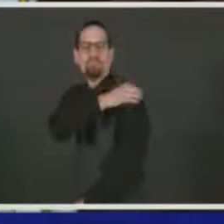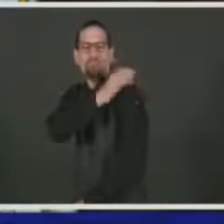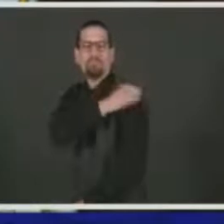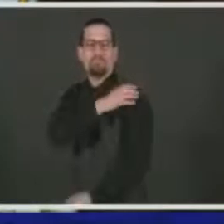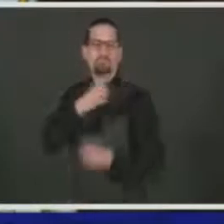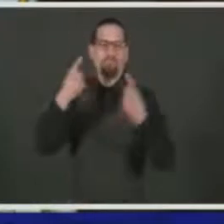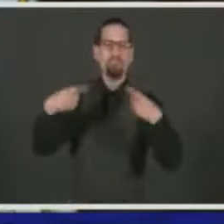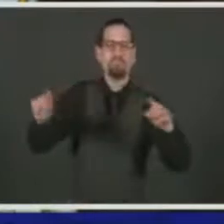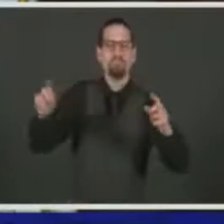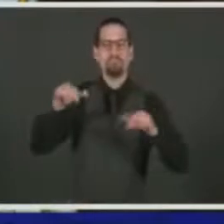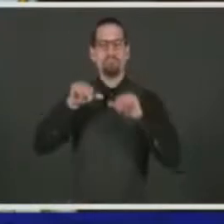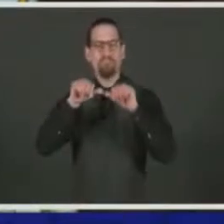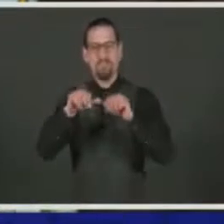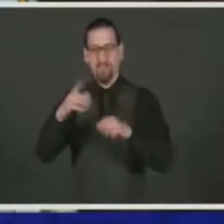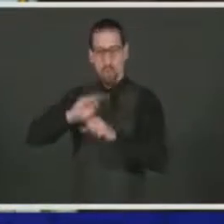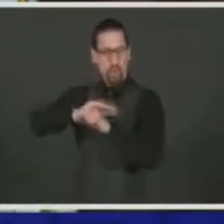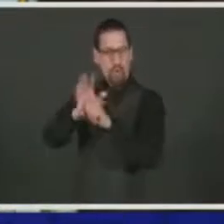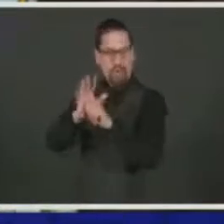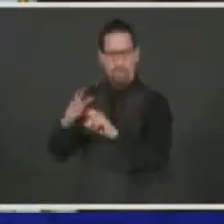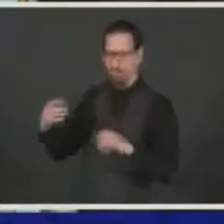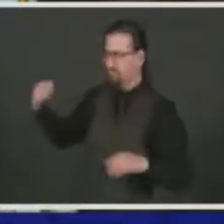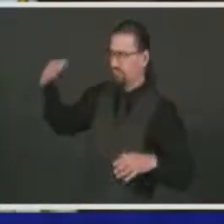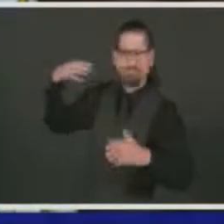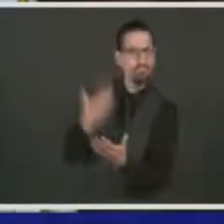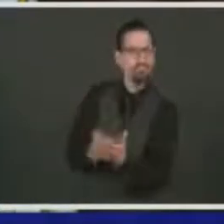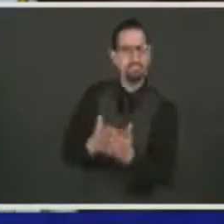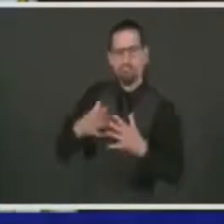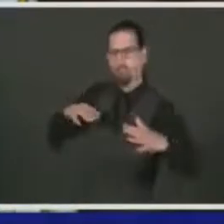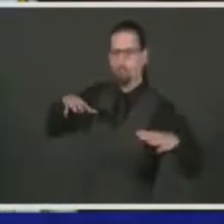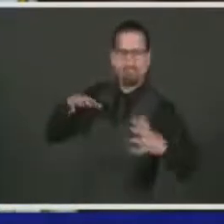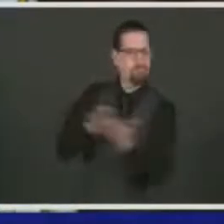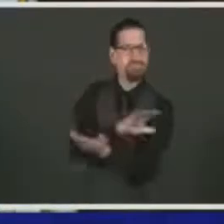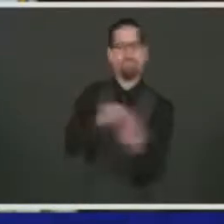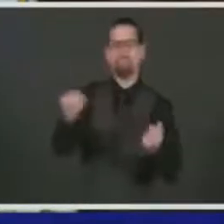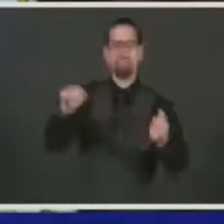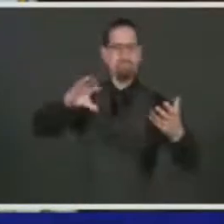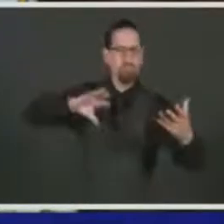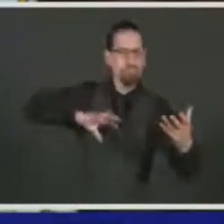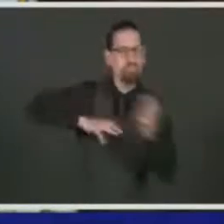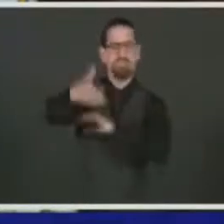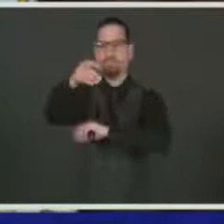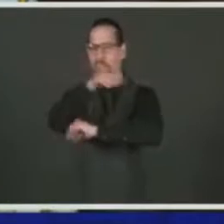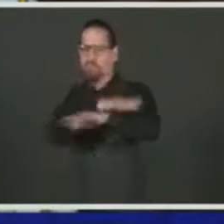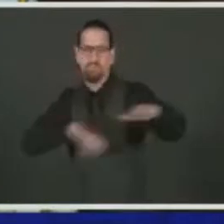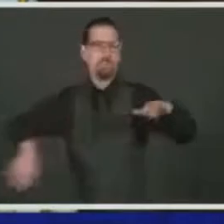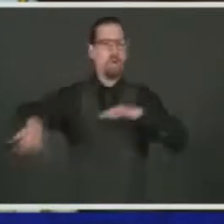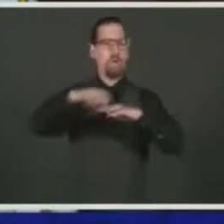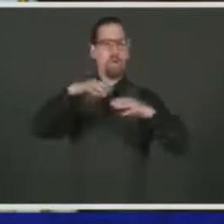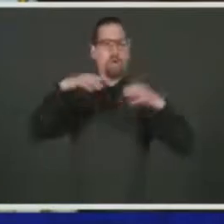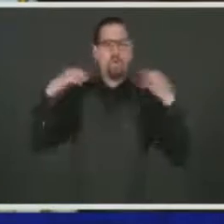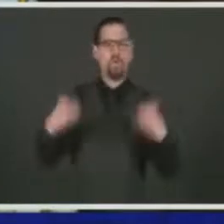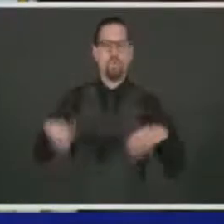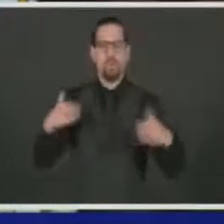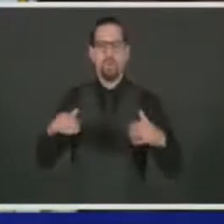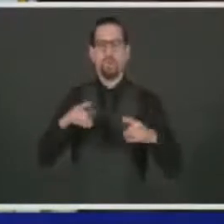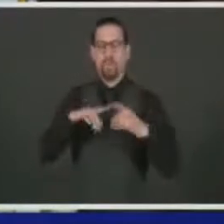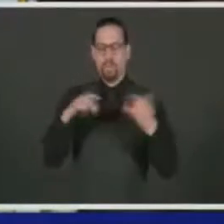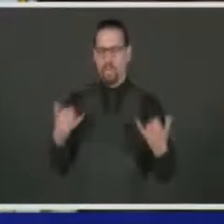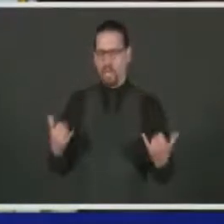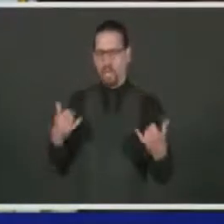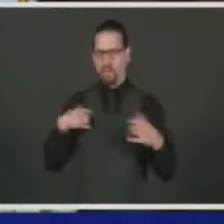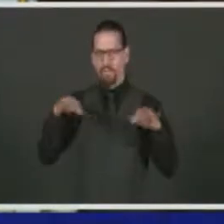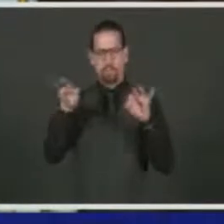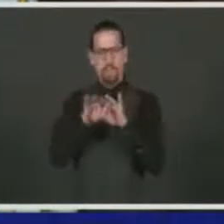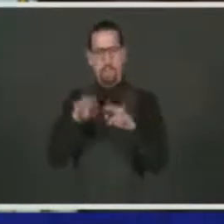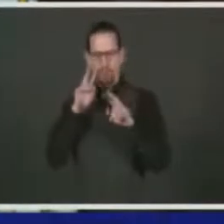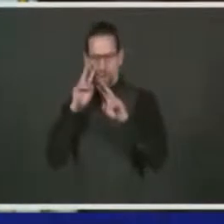to COVID. You've been better than really any other state I can find. Our rate of compliance